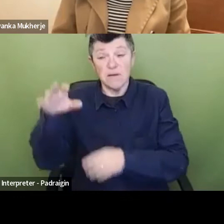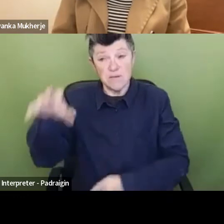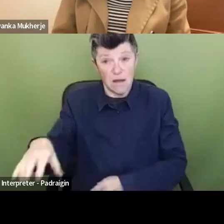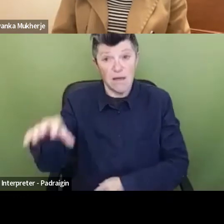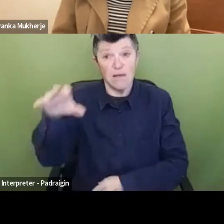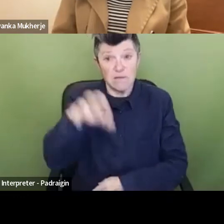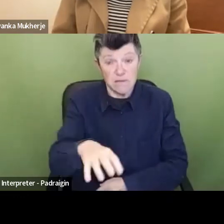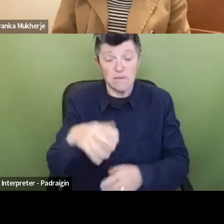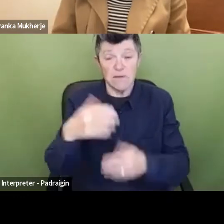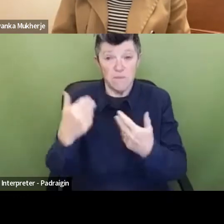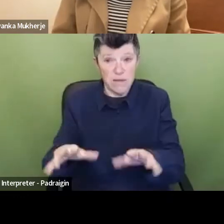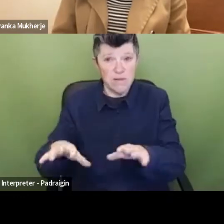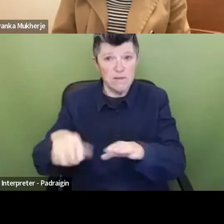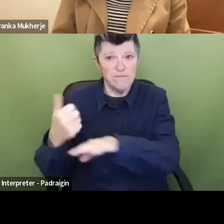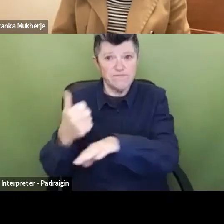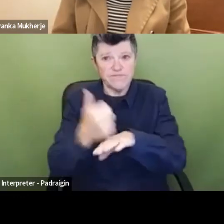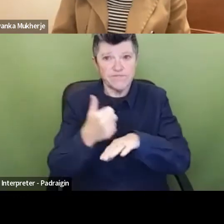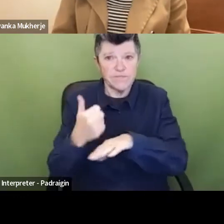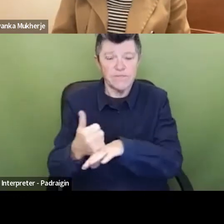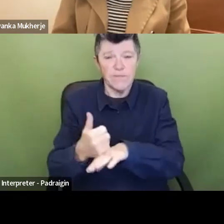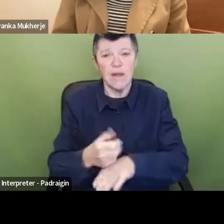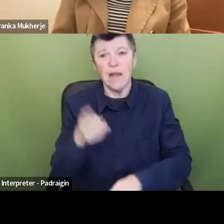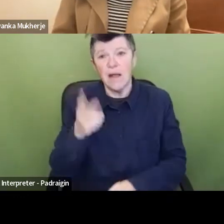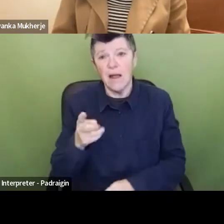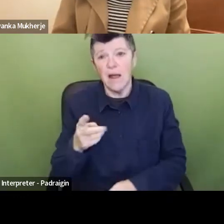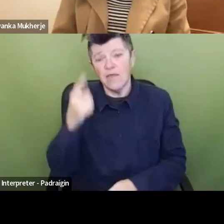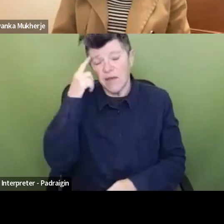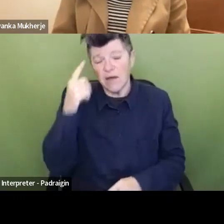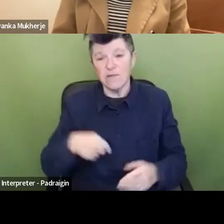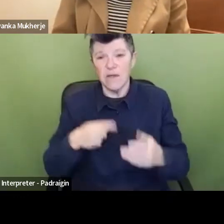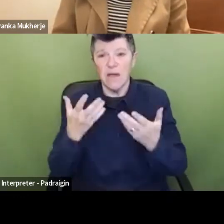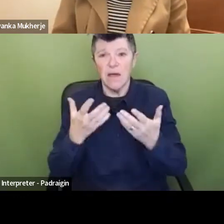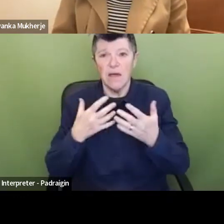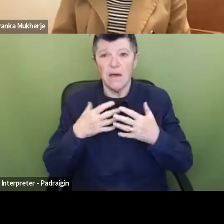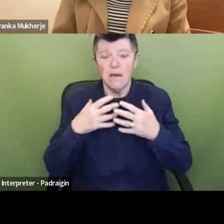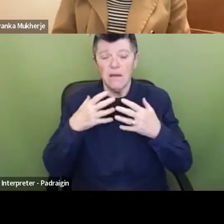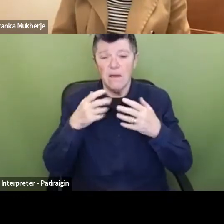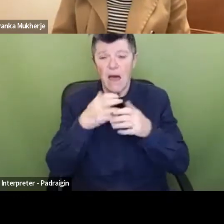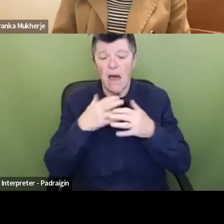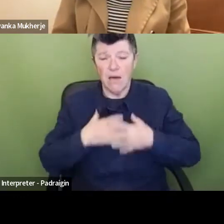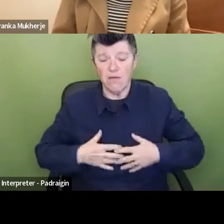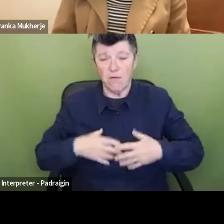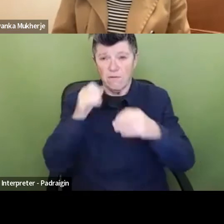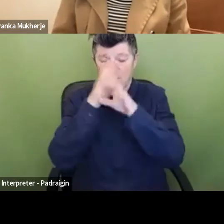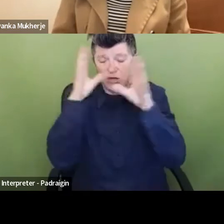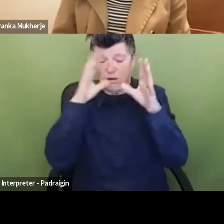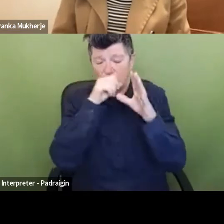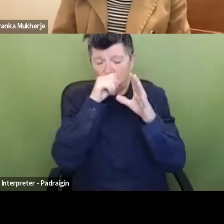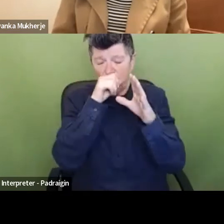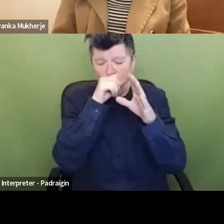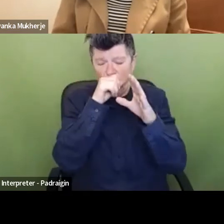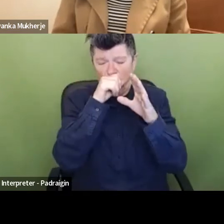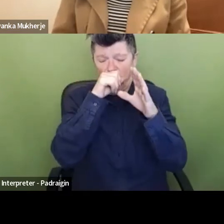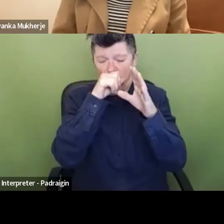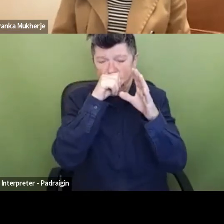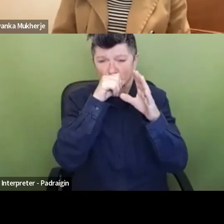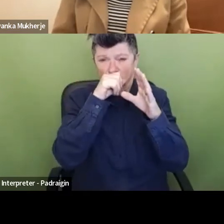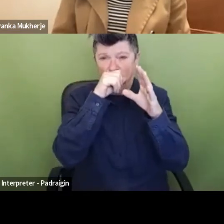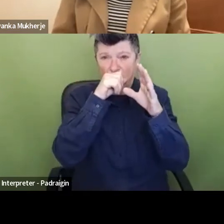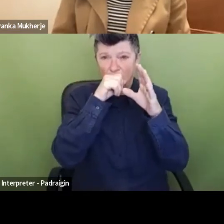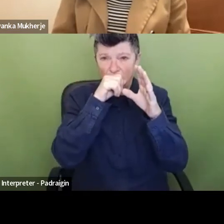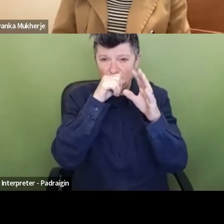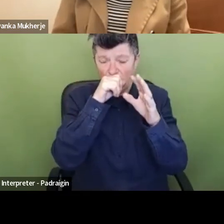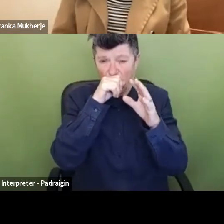rolled out. And again, I think the Anthro-vision that we can bring to this type of observation is that the stories matter more than the